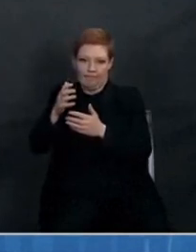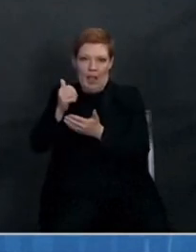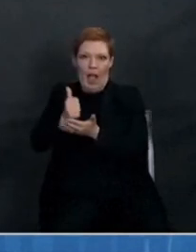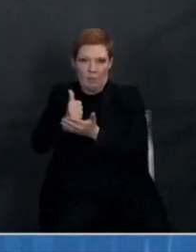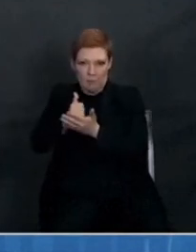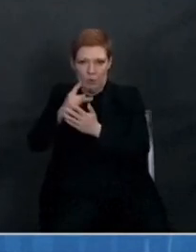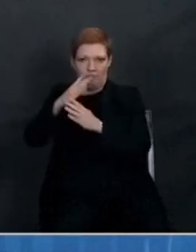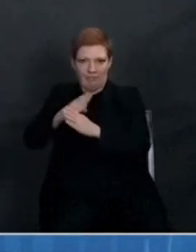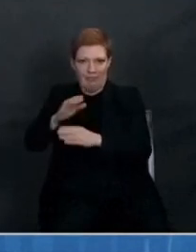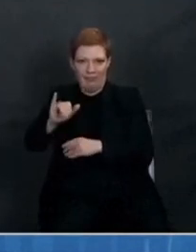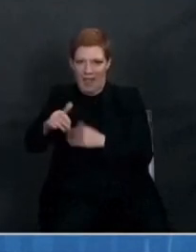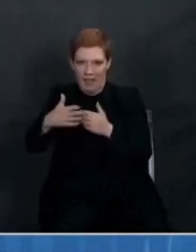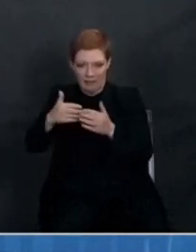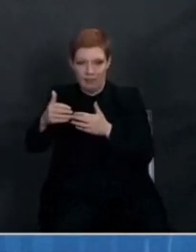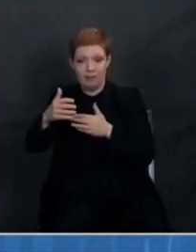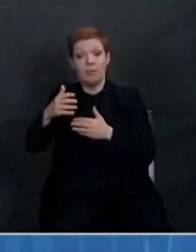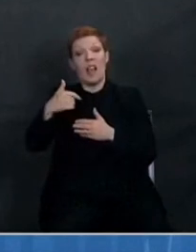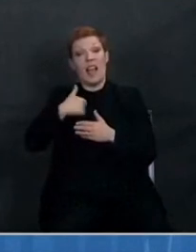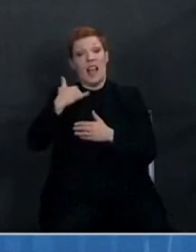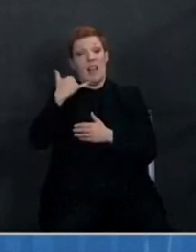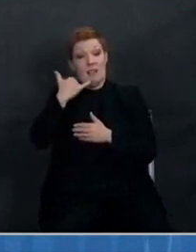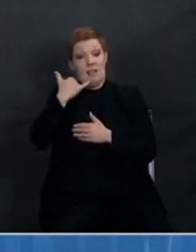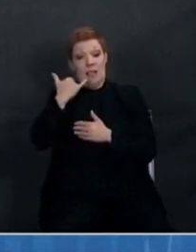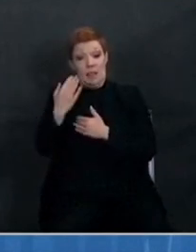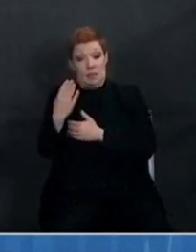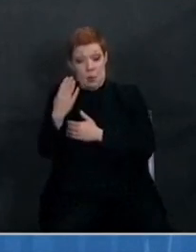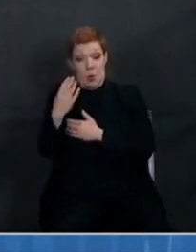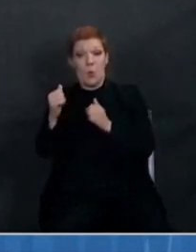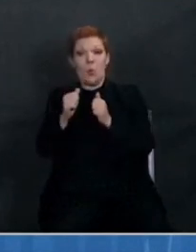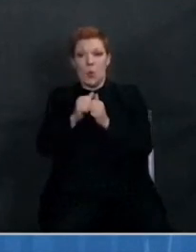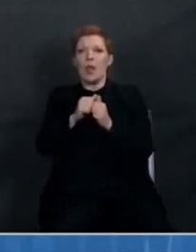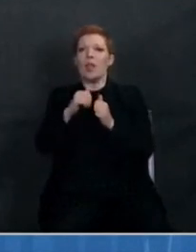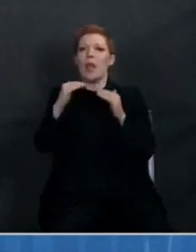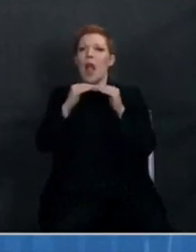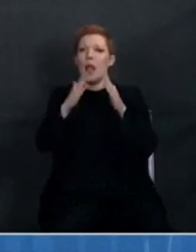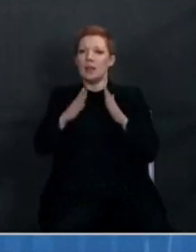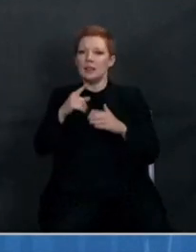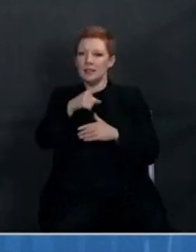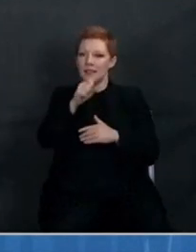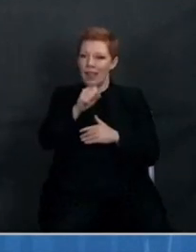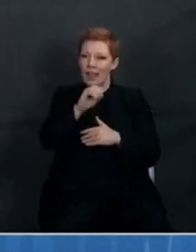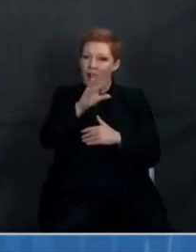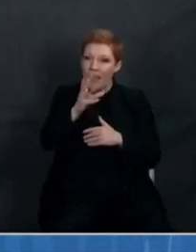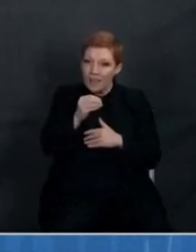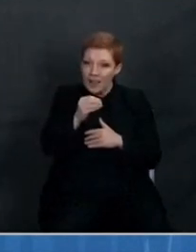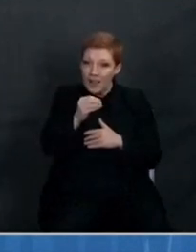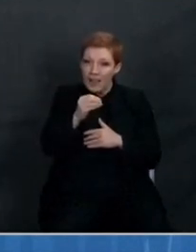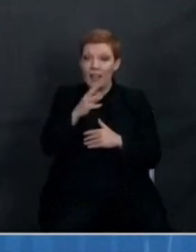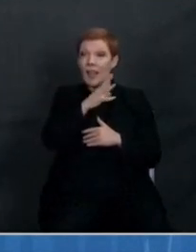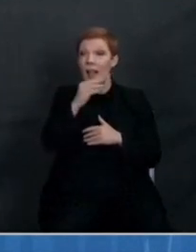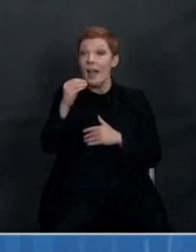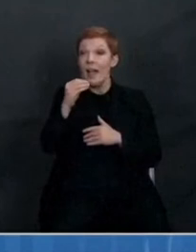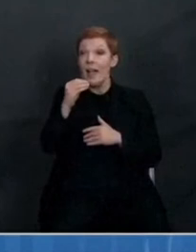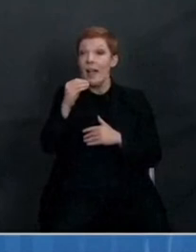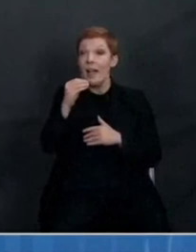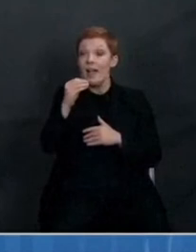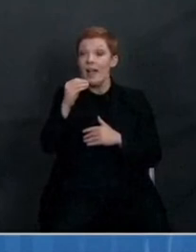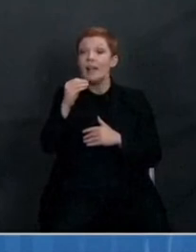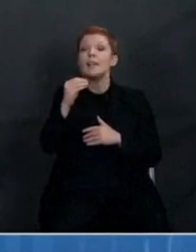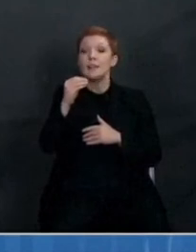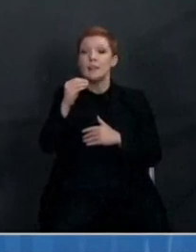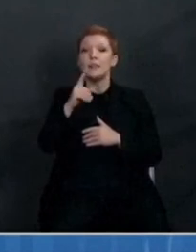South Africa, and you cannot imagine how excited they are about the idea of getting a minimal cold